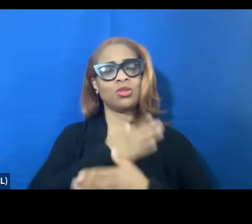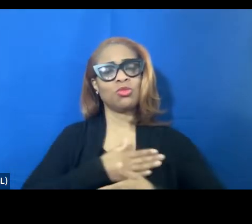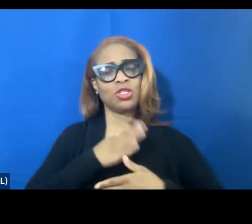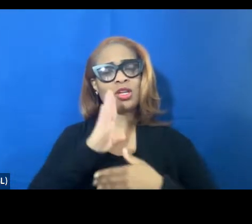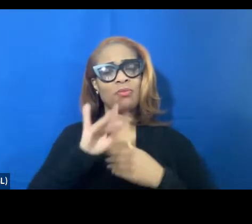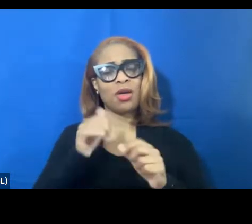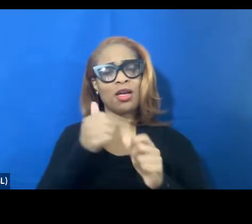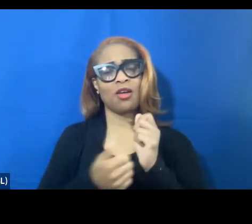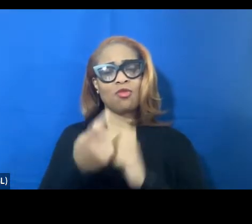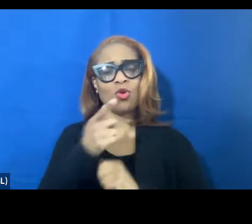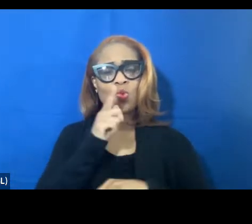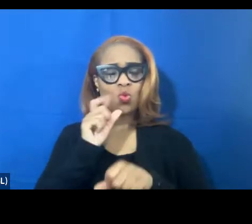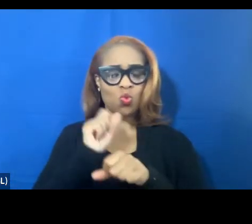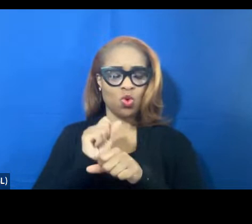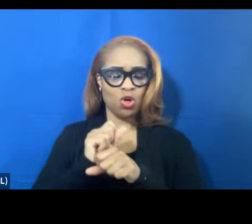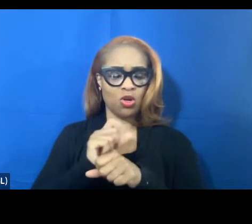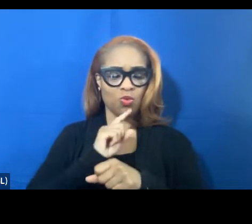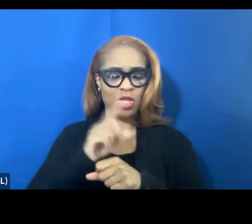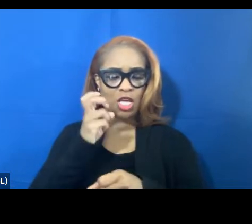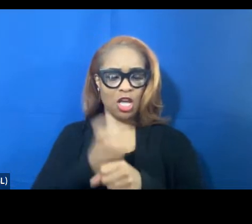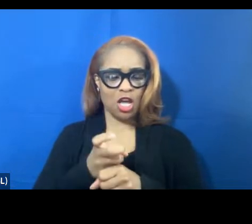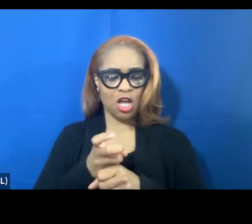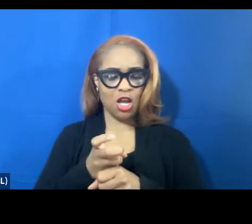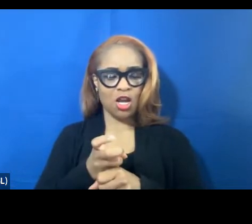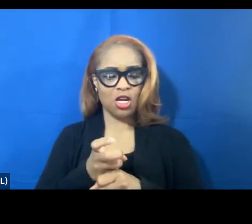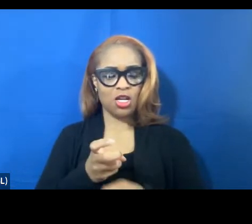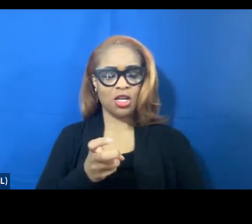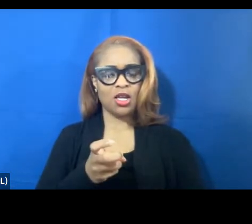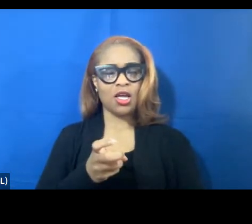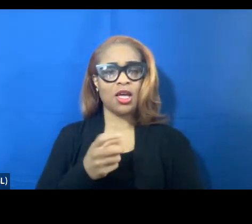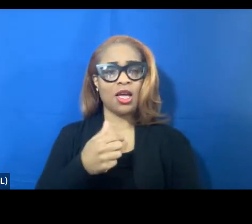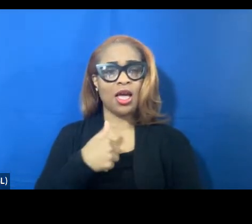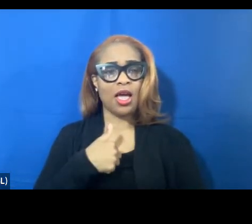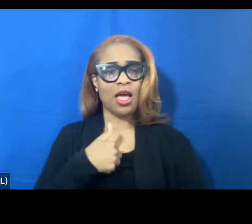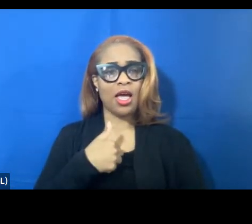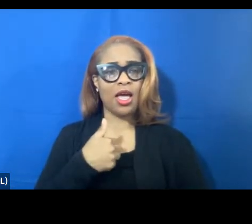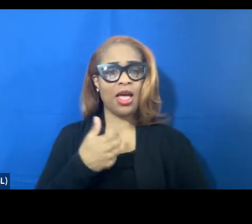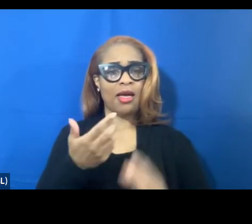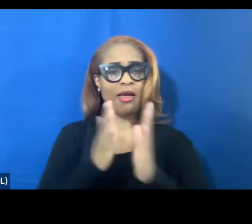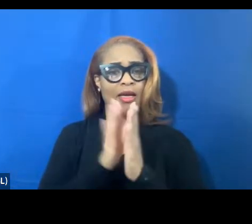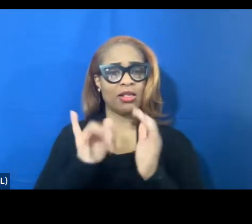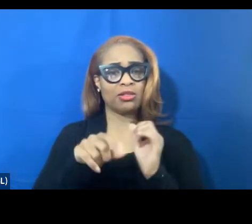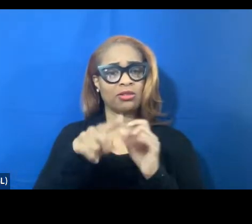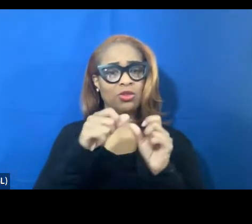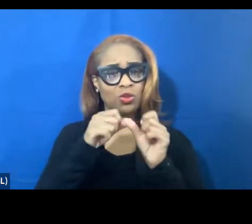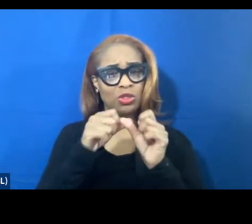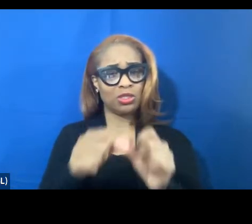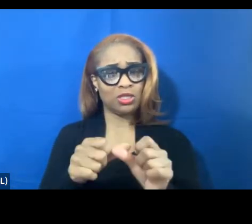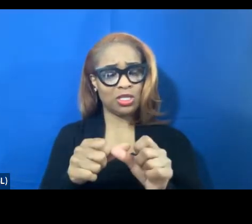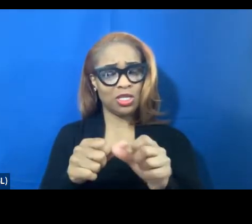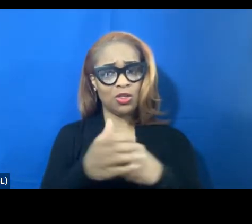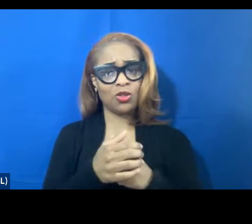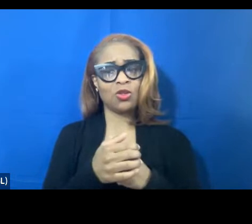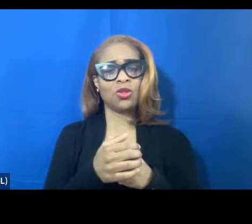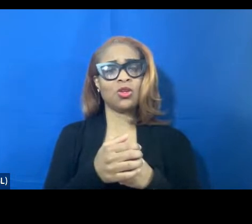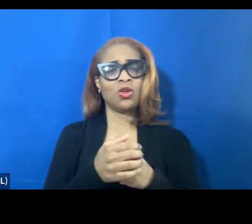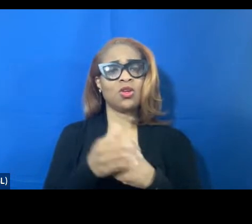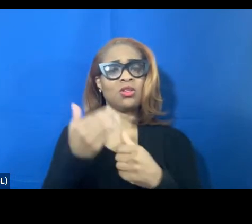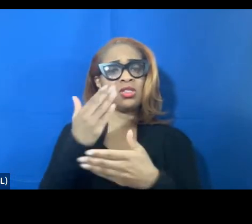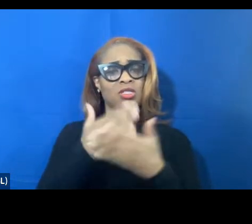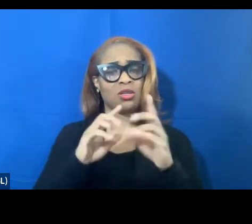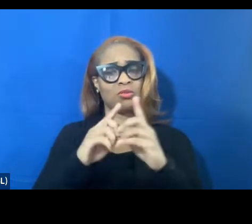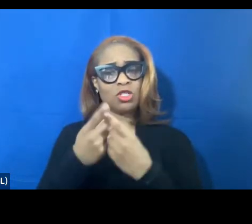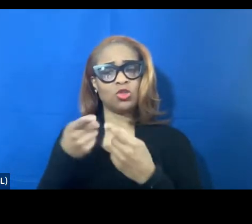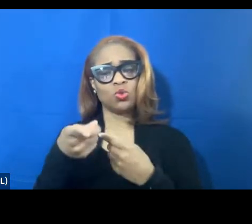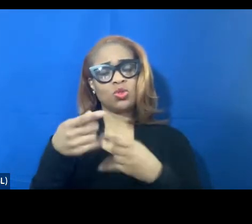everyone who has worked so hard on this project i ask that you continue on that path there were districts that you still needed